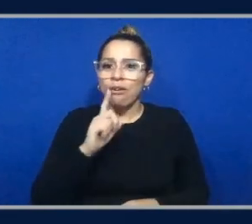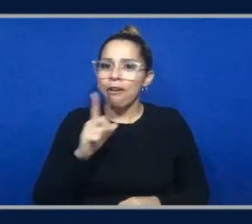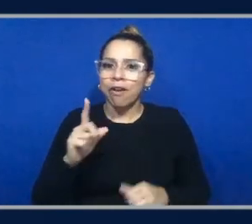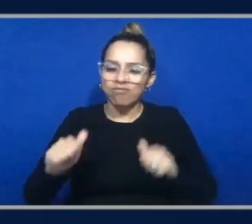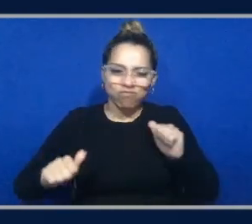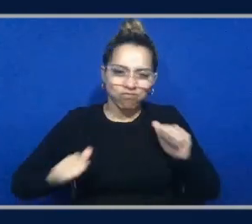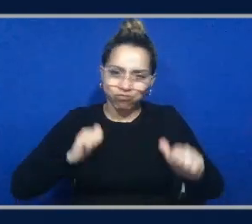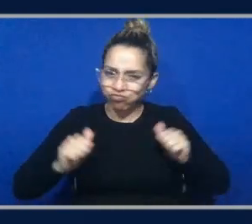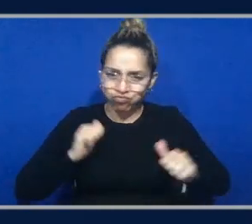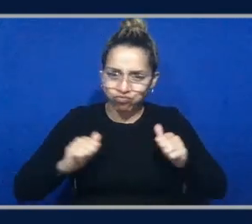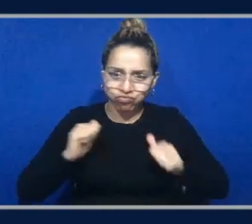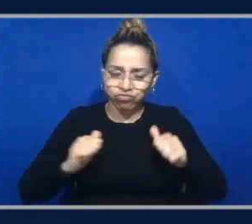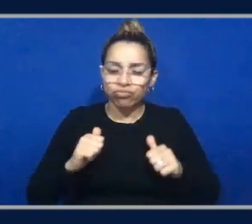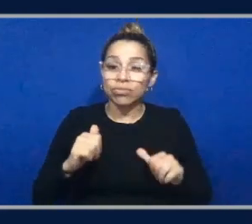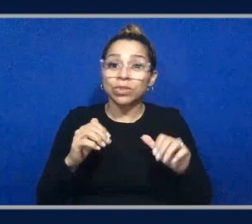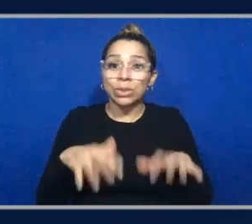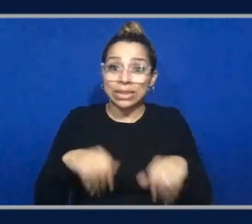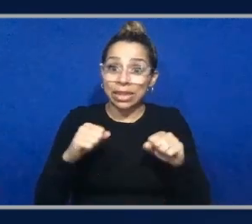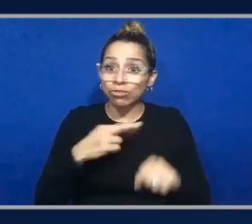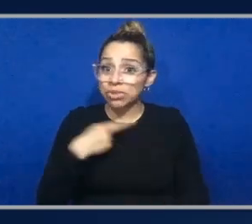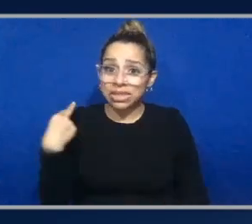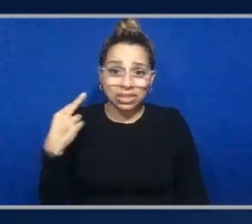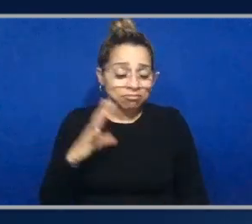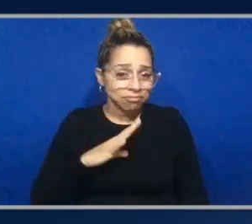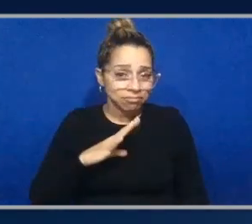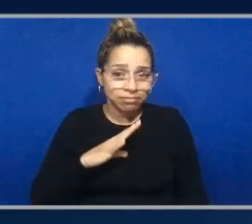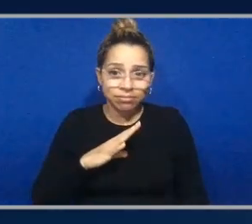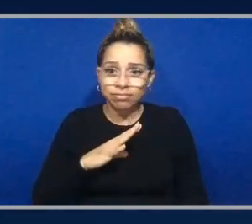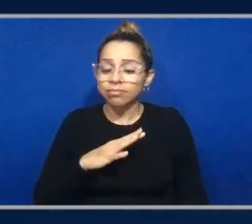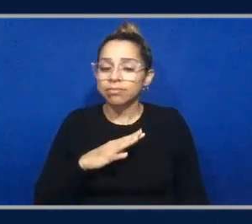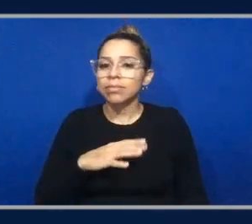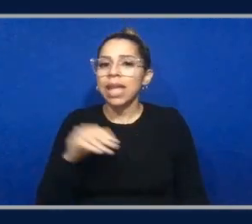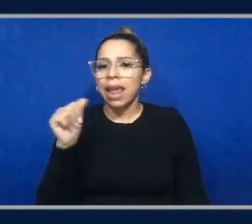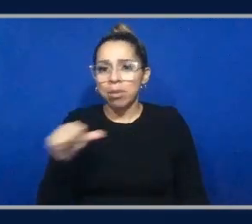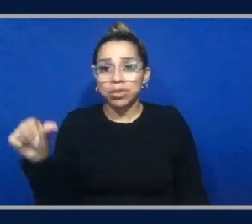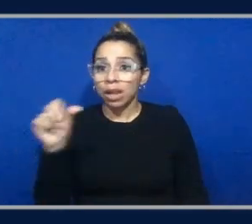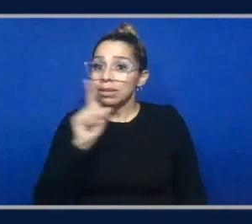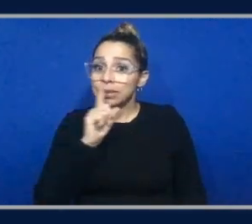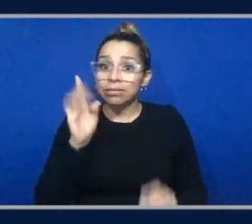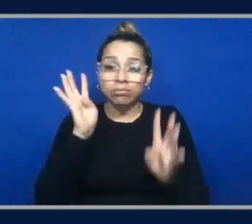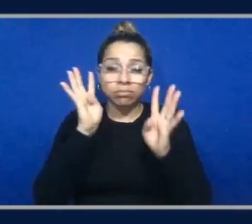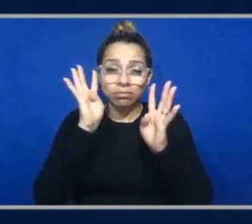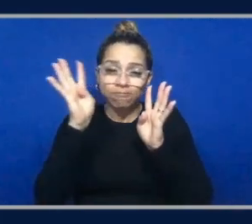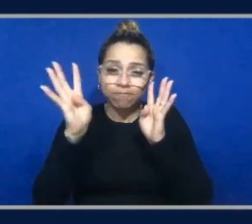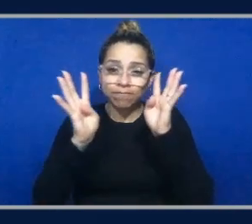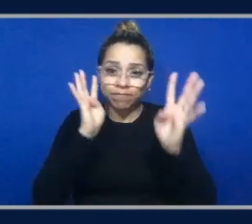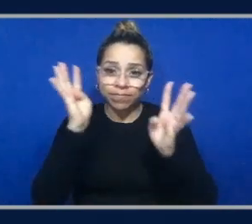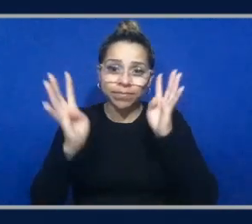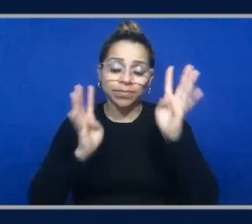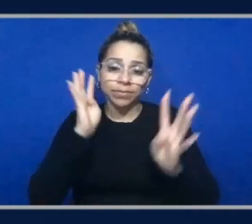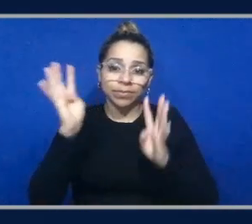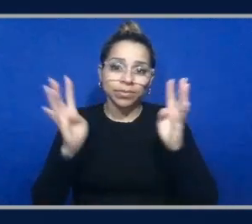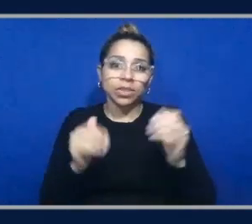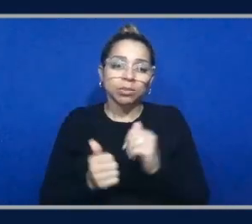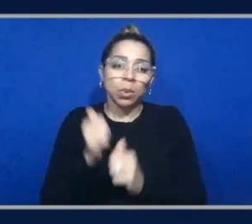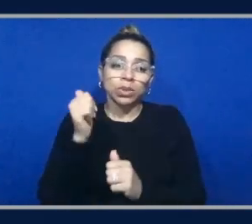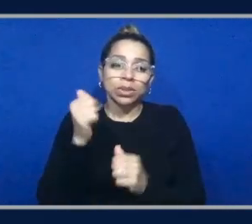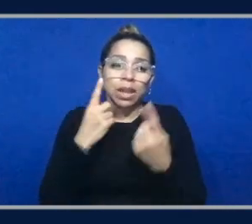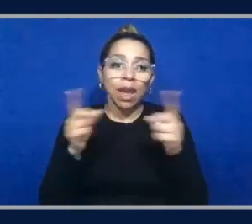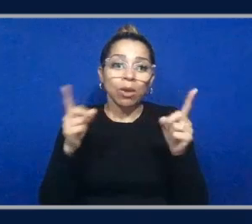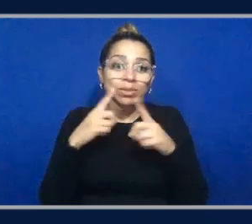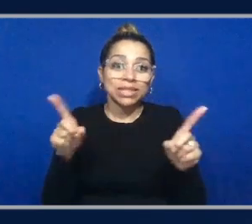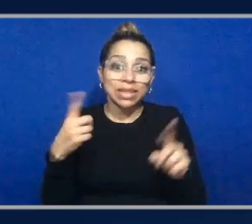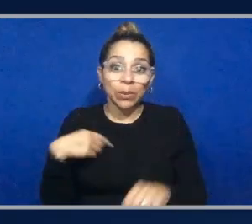do take some risks, and, Amazon is pushing the envelope. So a lot of the announcements that we hear about at reInvent, a lot